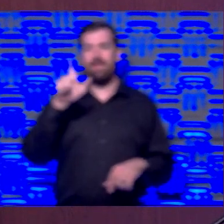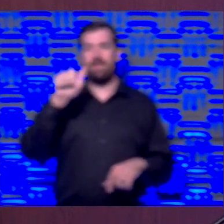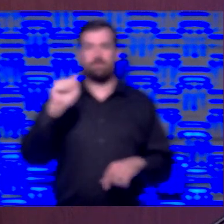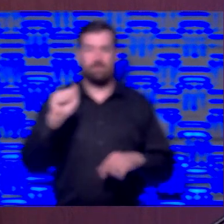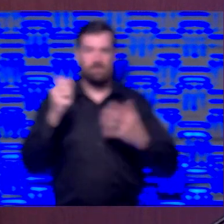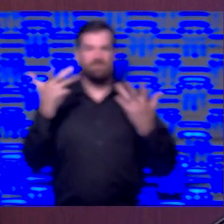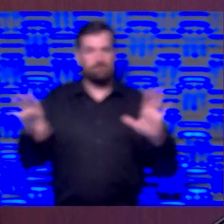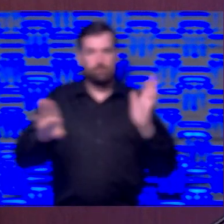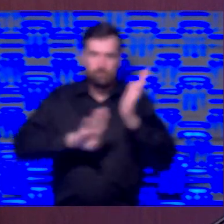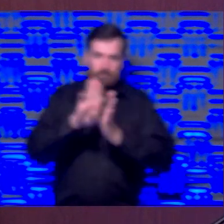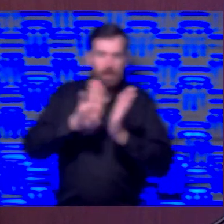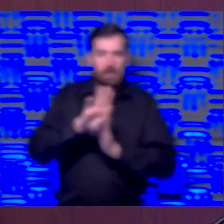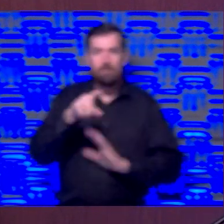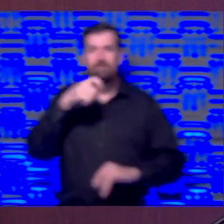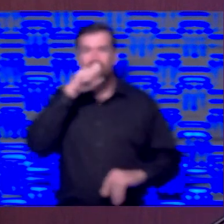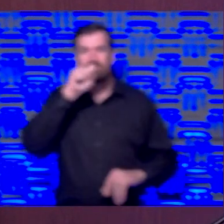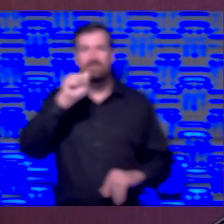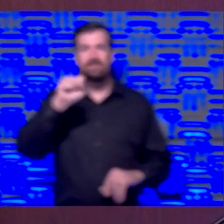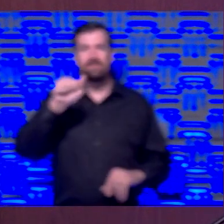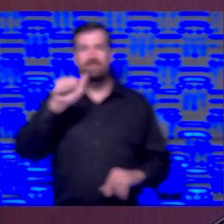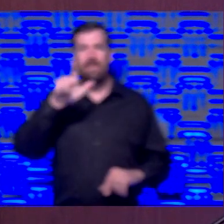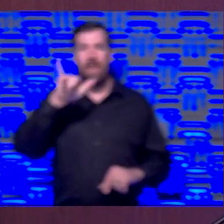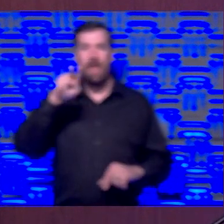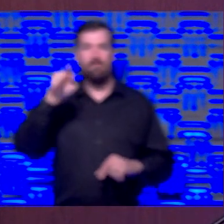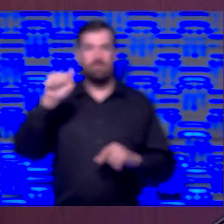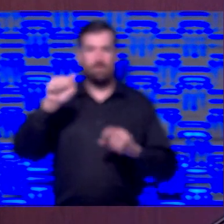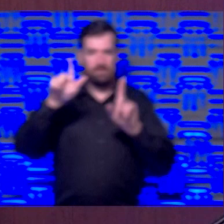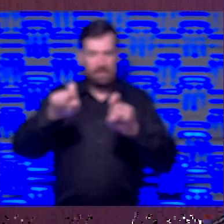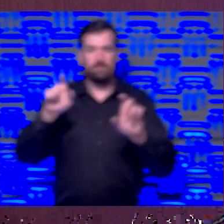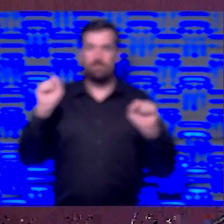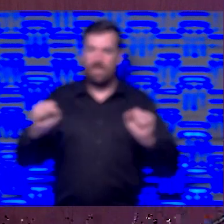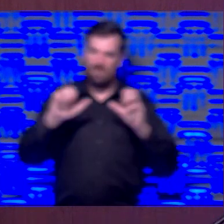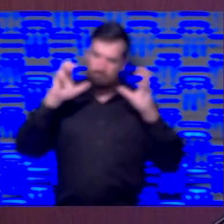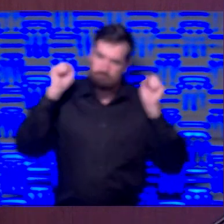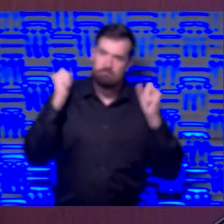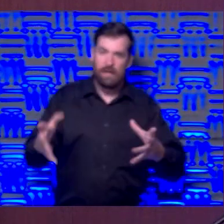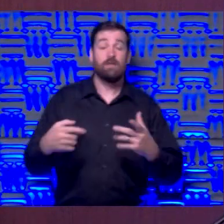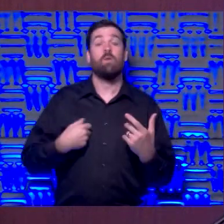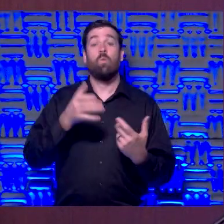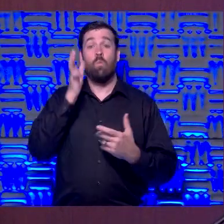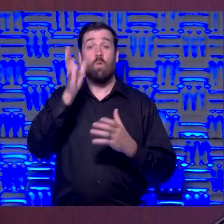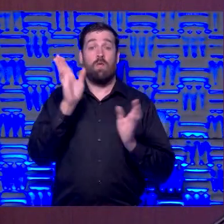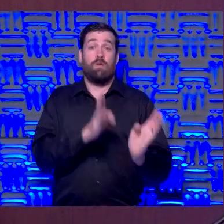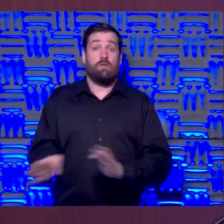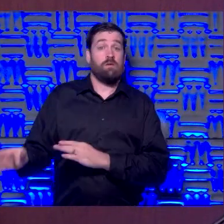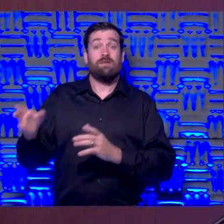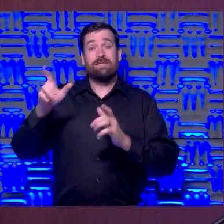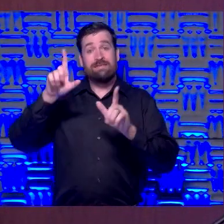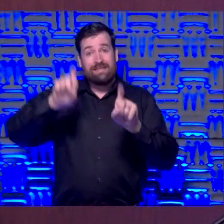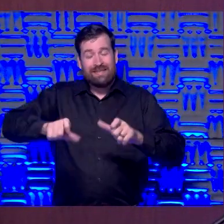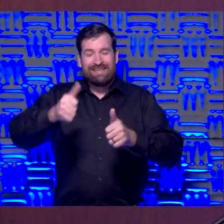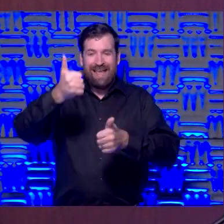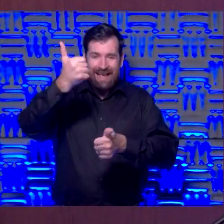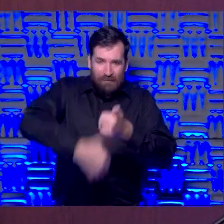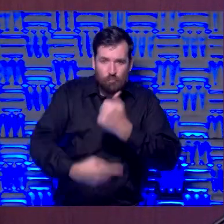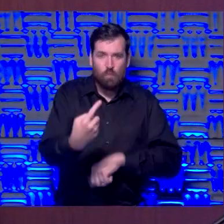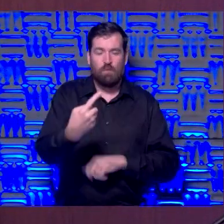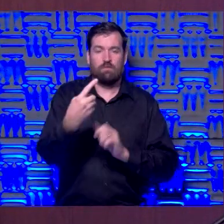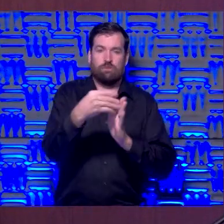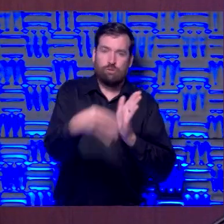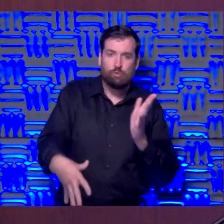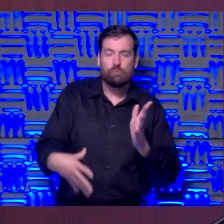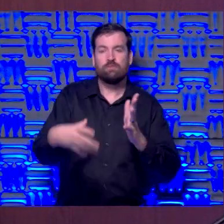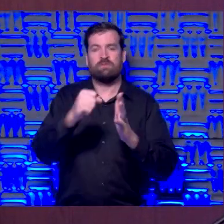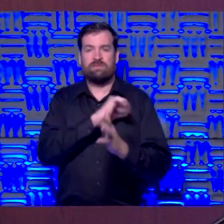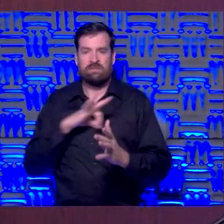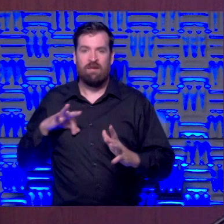saliva test that we think we can do on a mass scale. Mm-hmm. And our intent is to test everybody, faculty, staff, and students as they come back, and we're